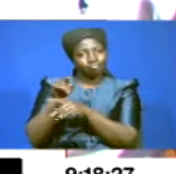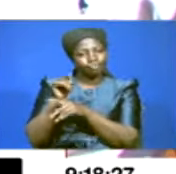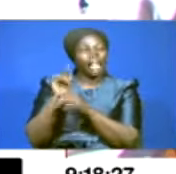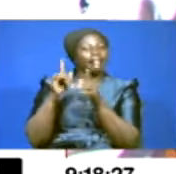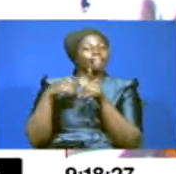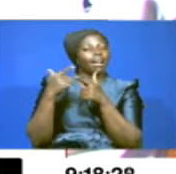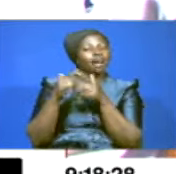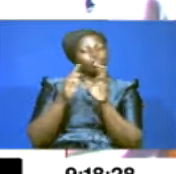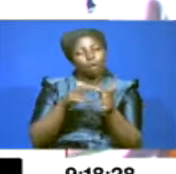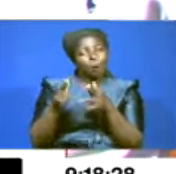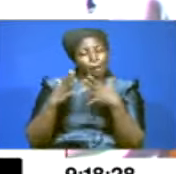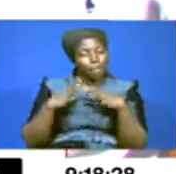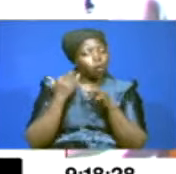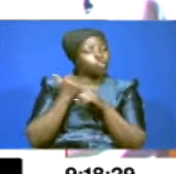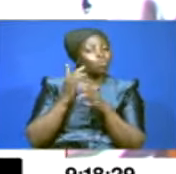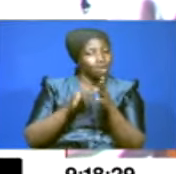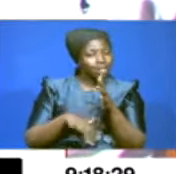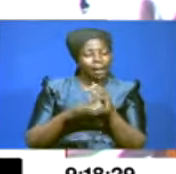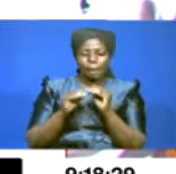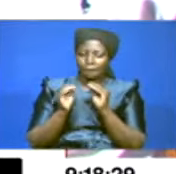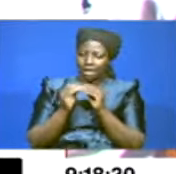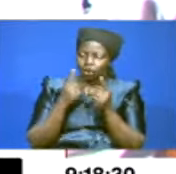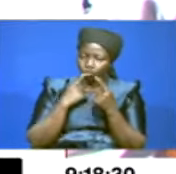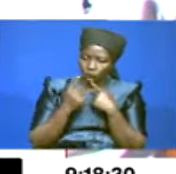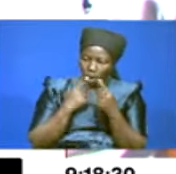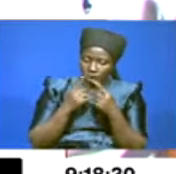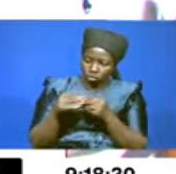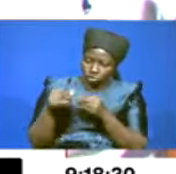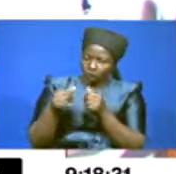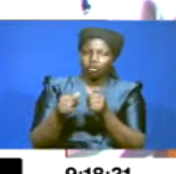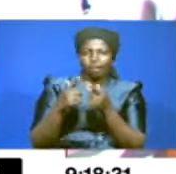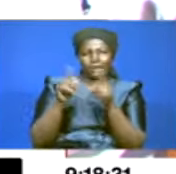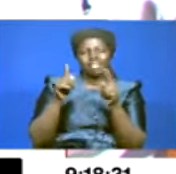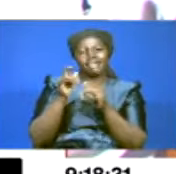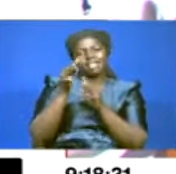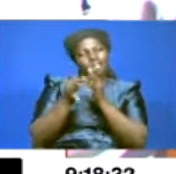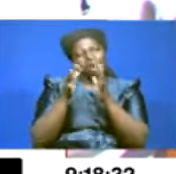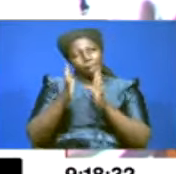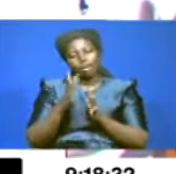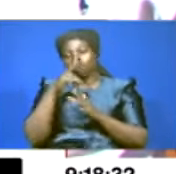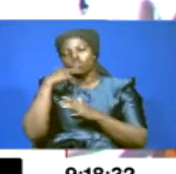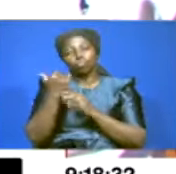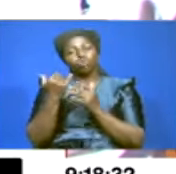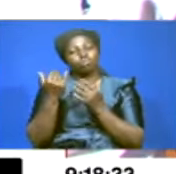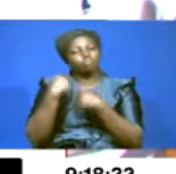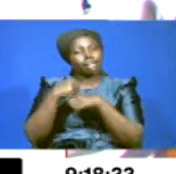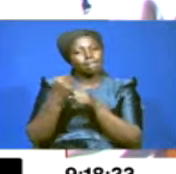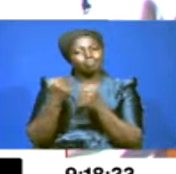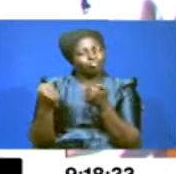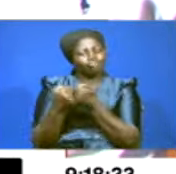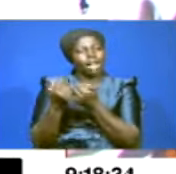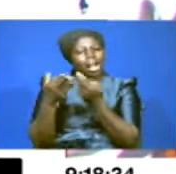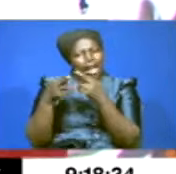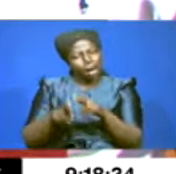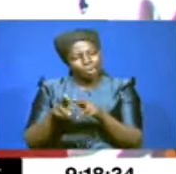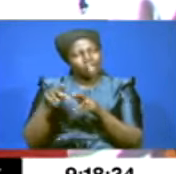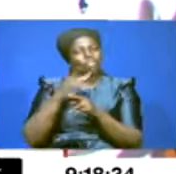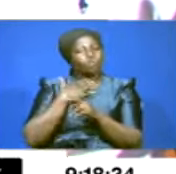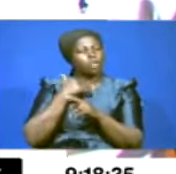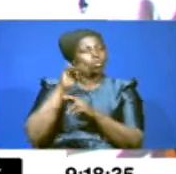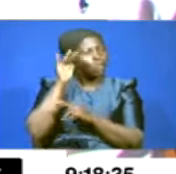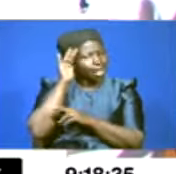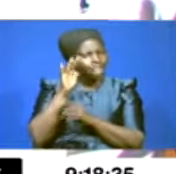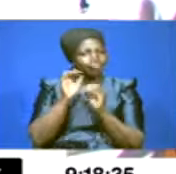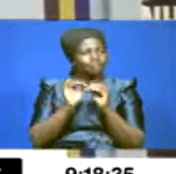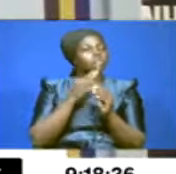kakuwa mwenye kugonga mwingine nyuma, yeye ndiye hataki kusikiza, yeye ndiye hataki kuongea, na kisha ameingia kwa